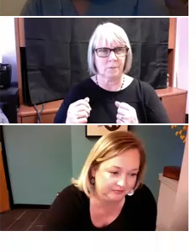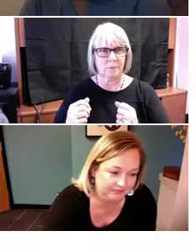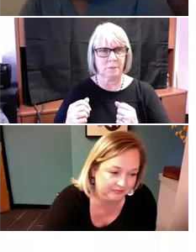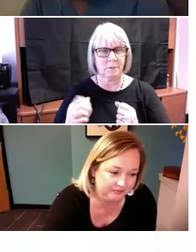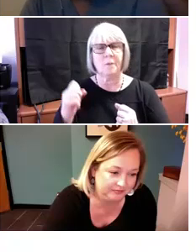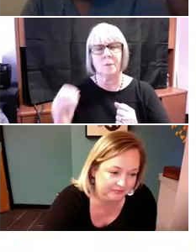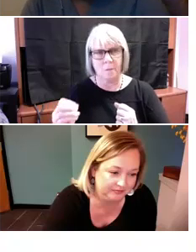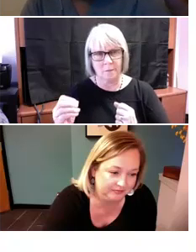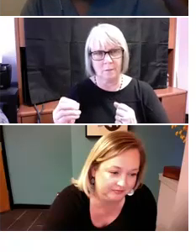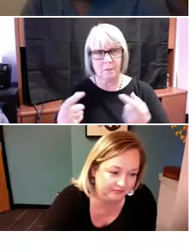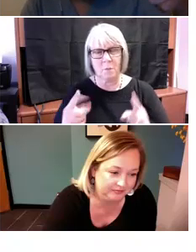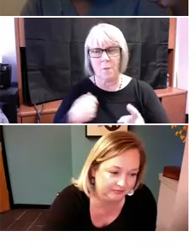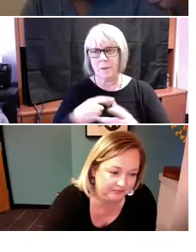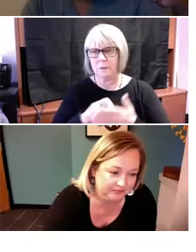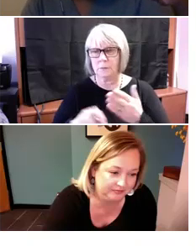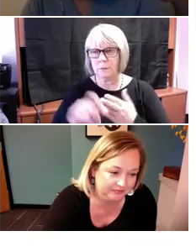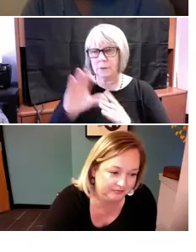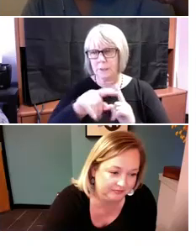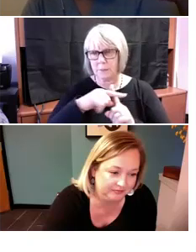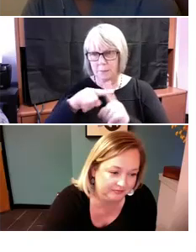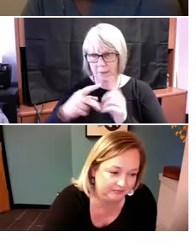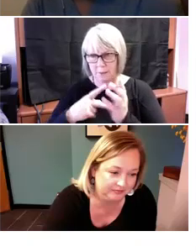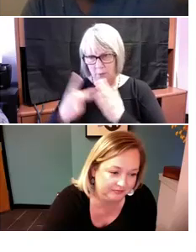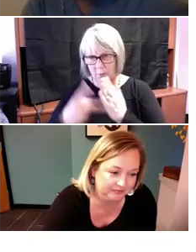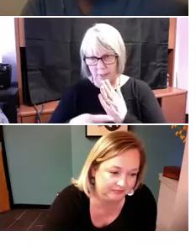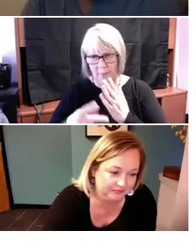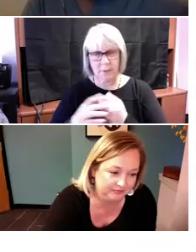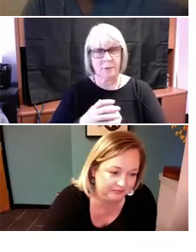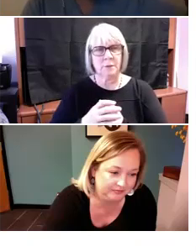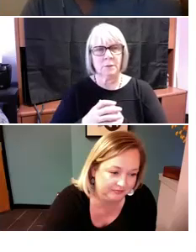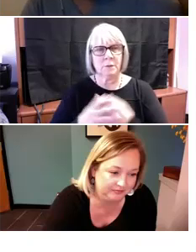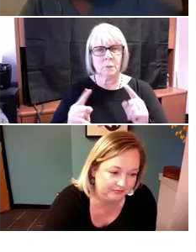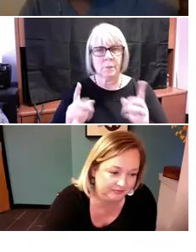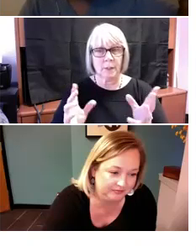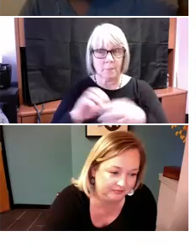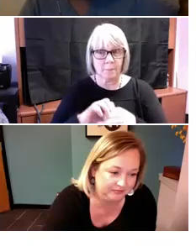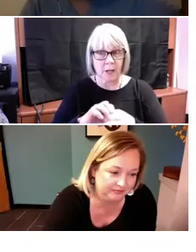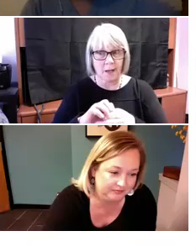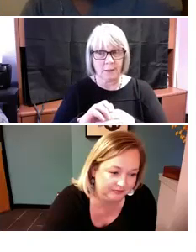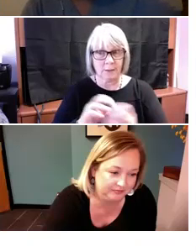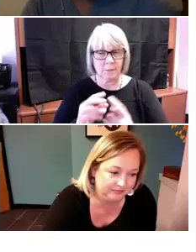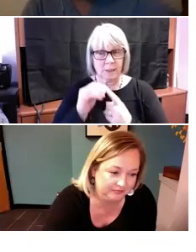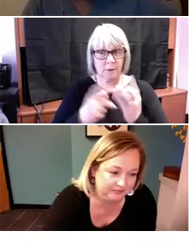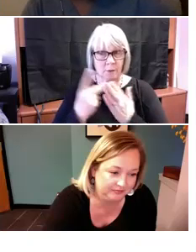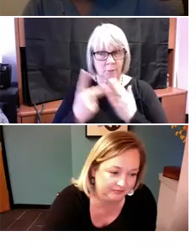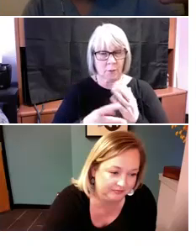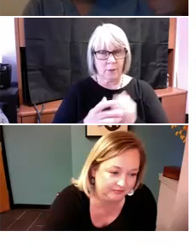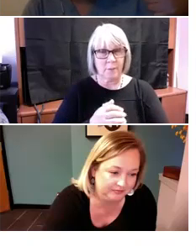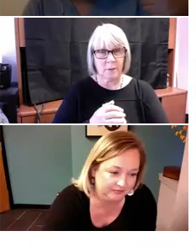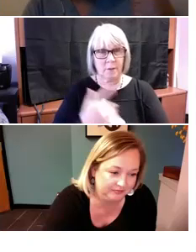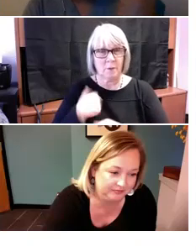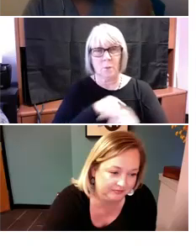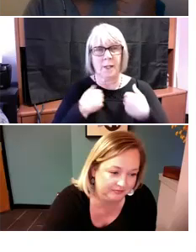So when we write a C++ program, when we compile that particular program, we have